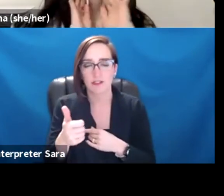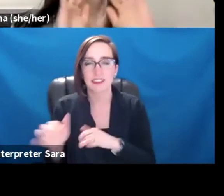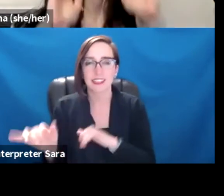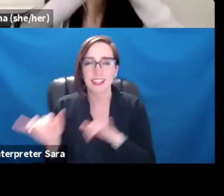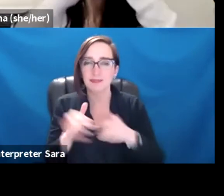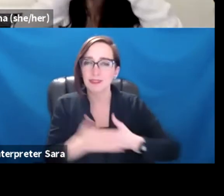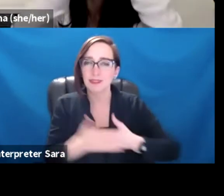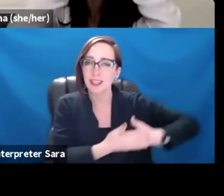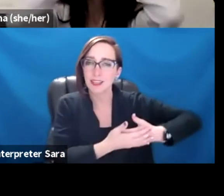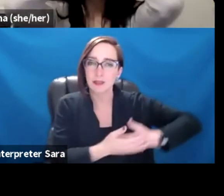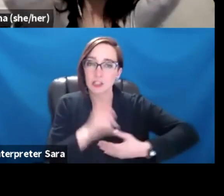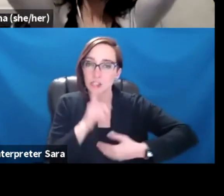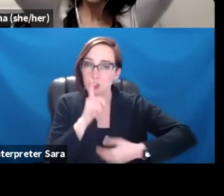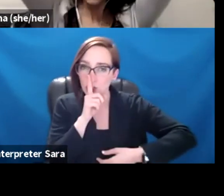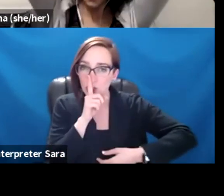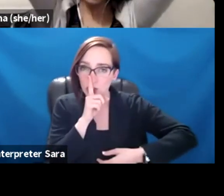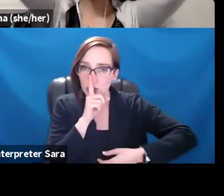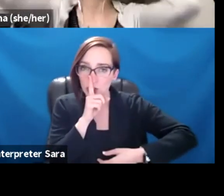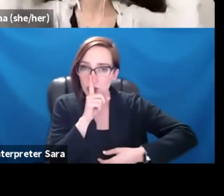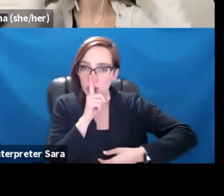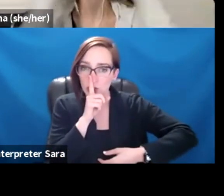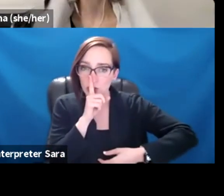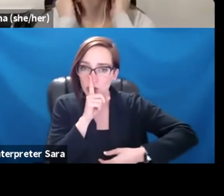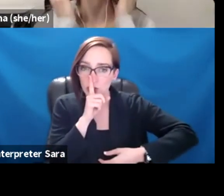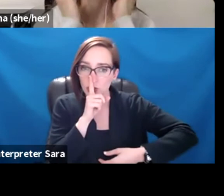whatever it needs.